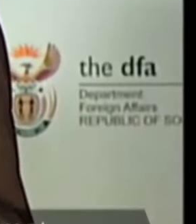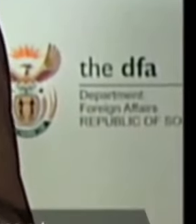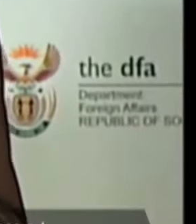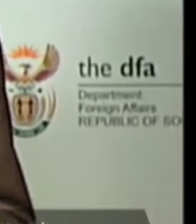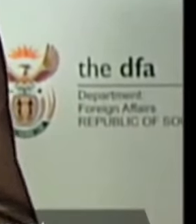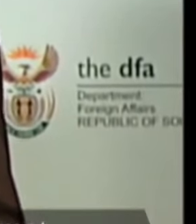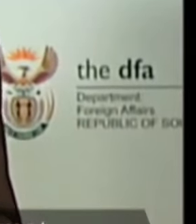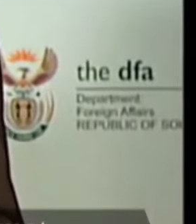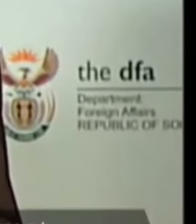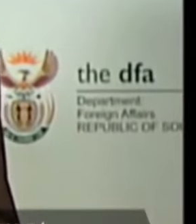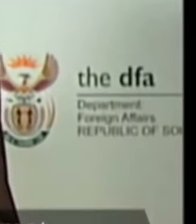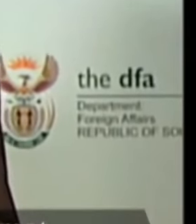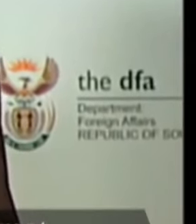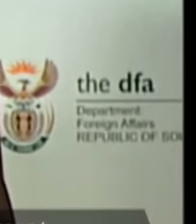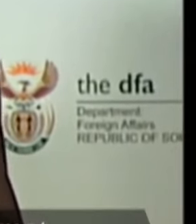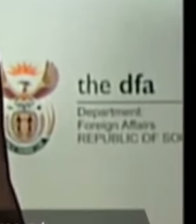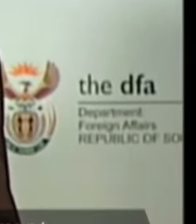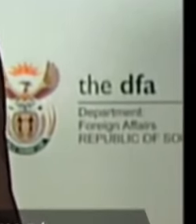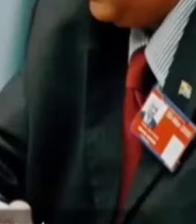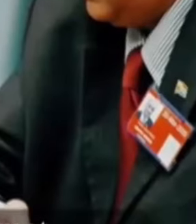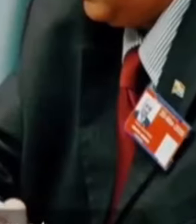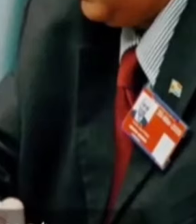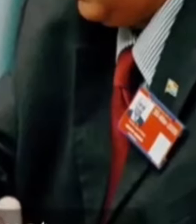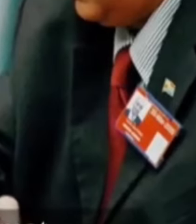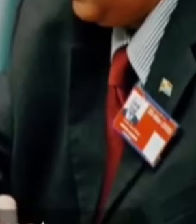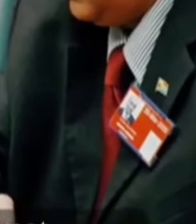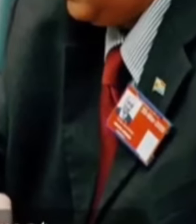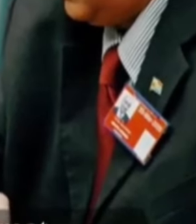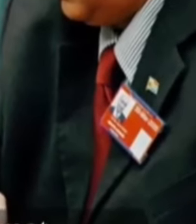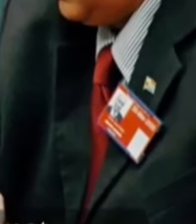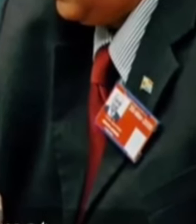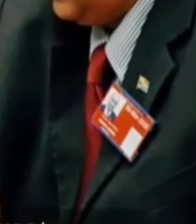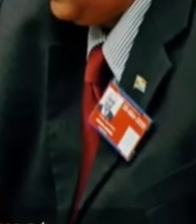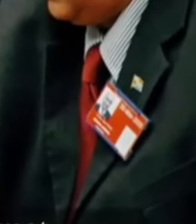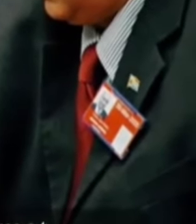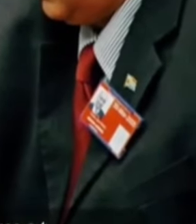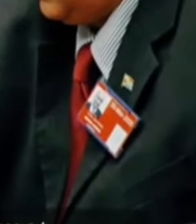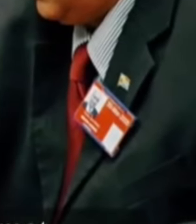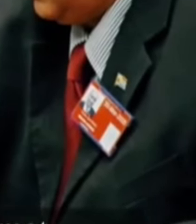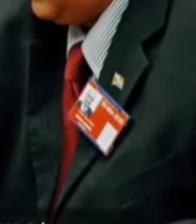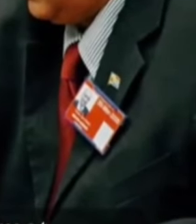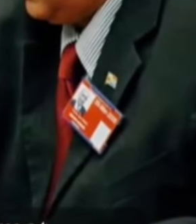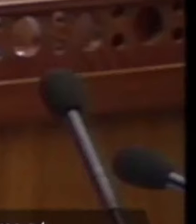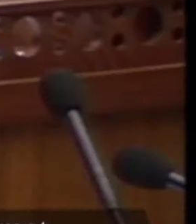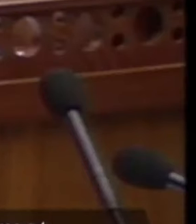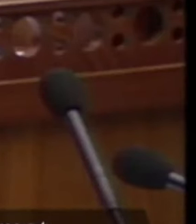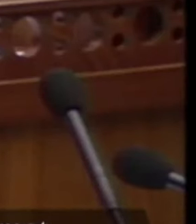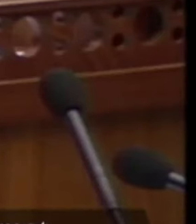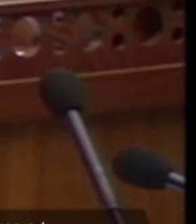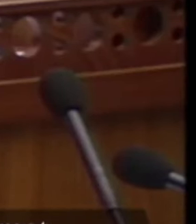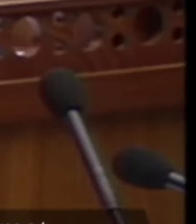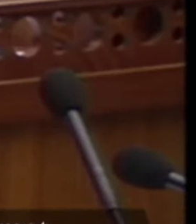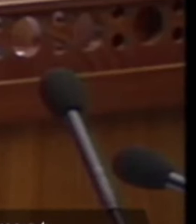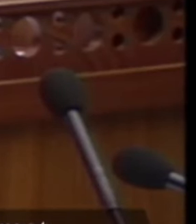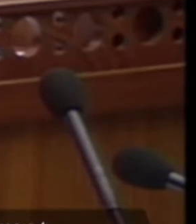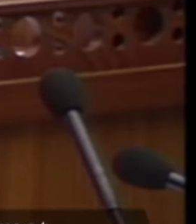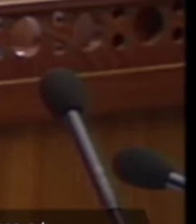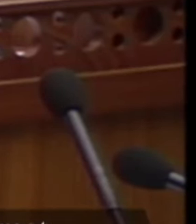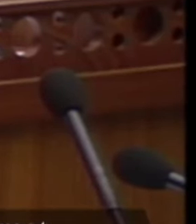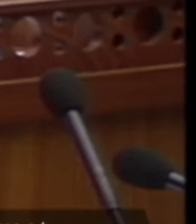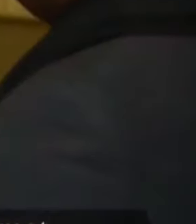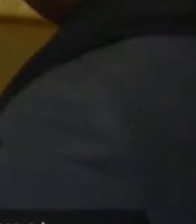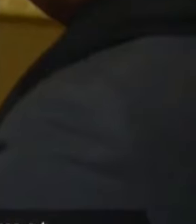That's how Aziz Pahad's peers remembered him. He has been hailed as one of the key architects of South Africa's foreign